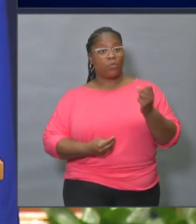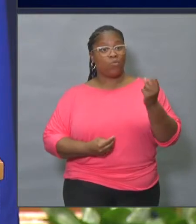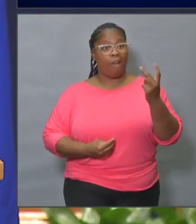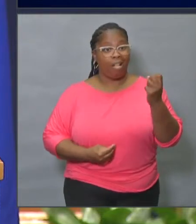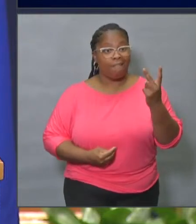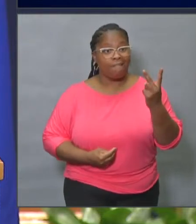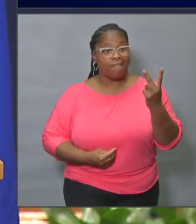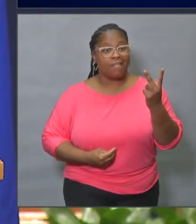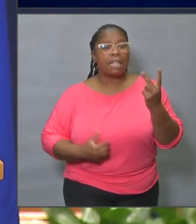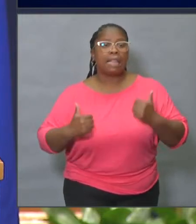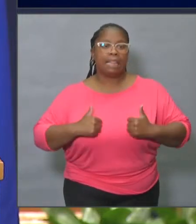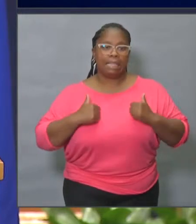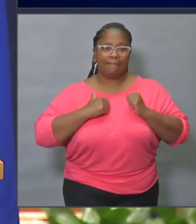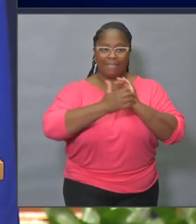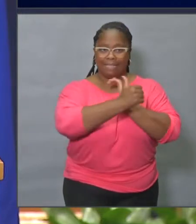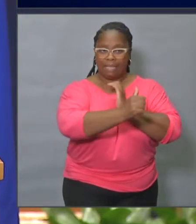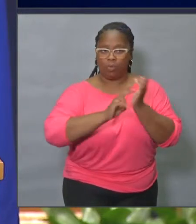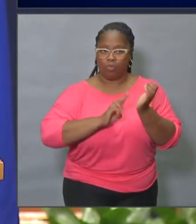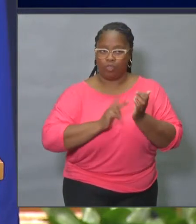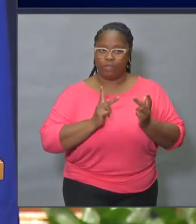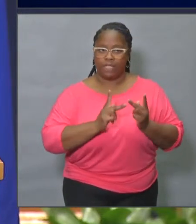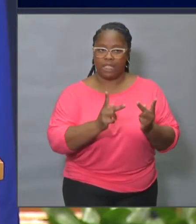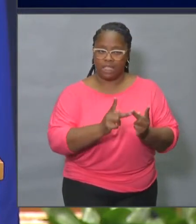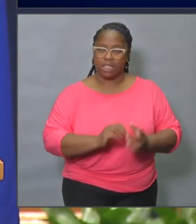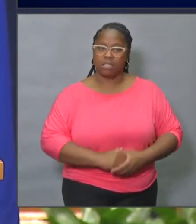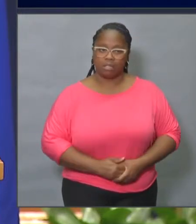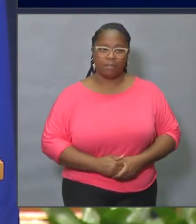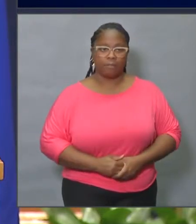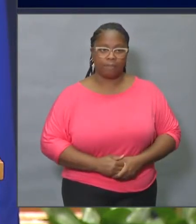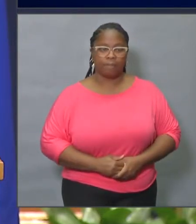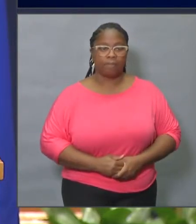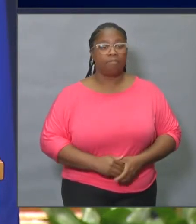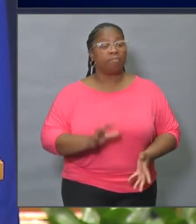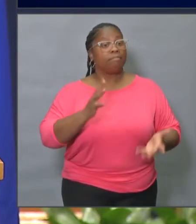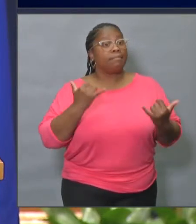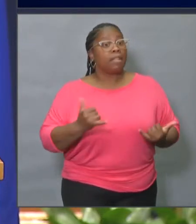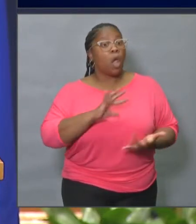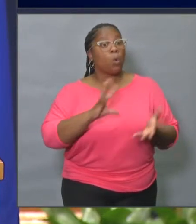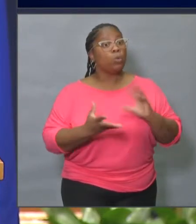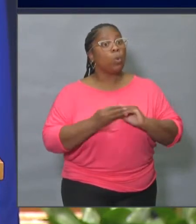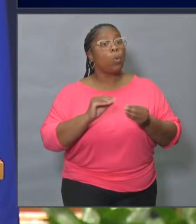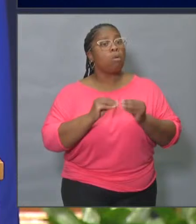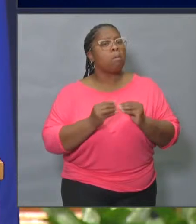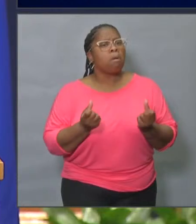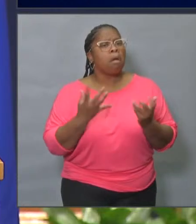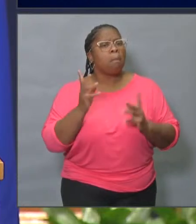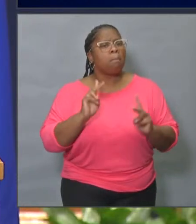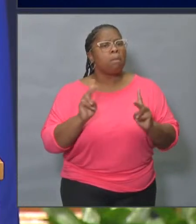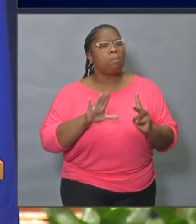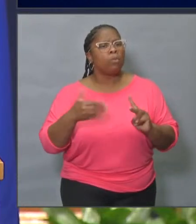at our skilled nursing facilities. This brings the total number of deaths to